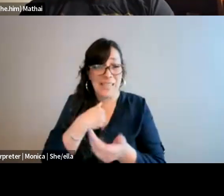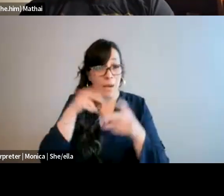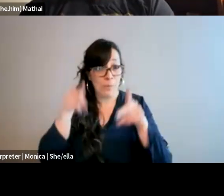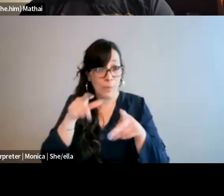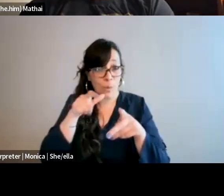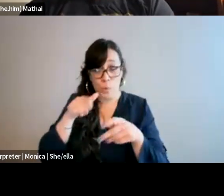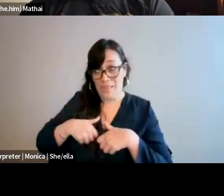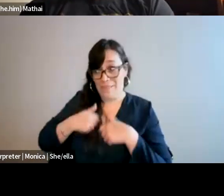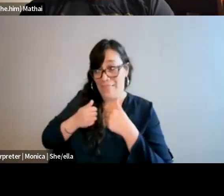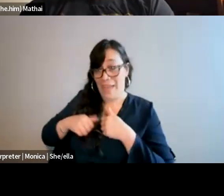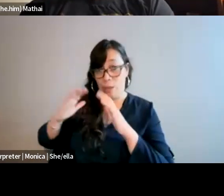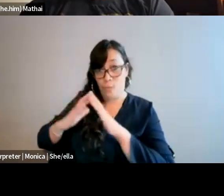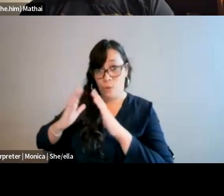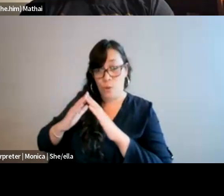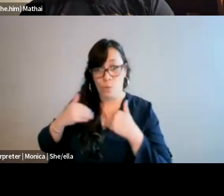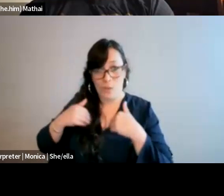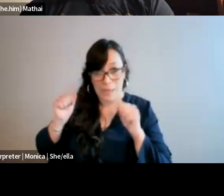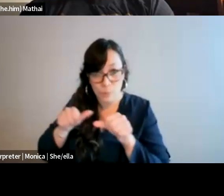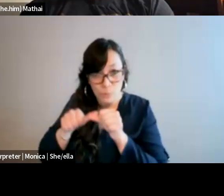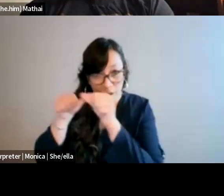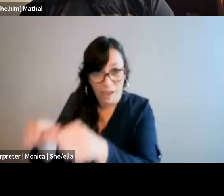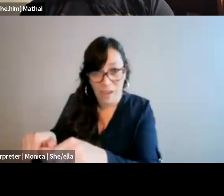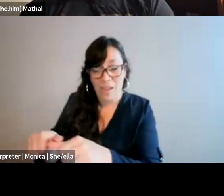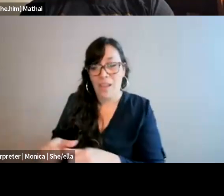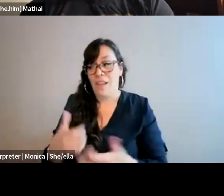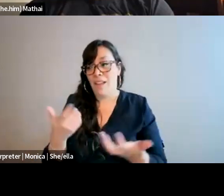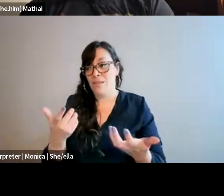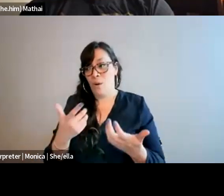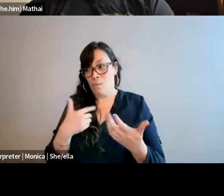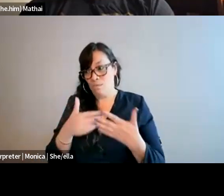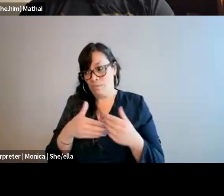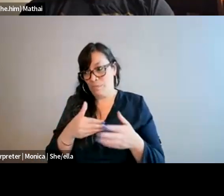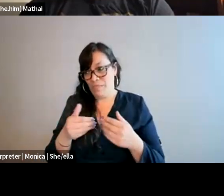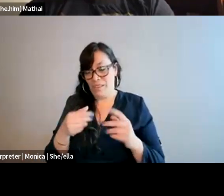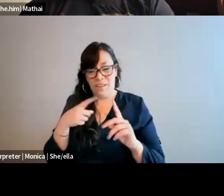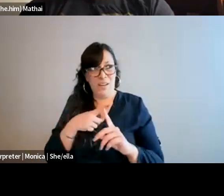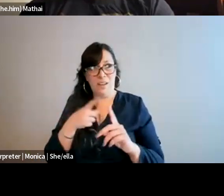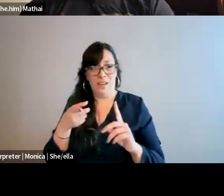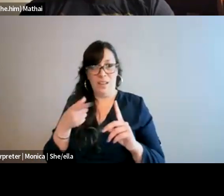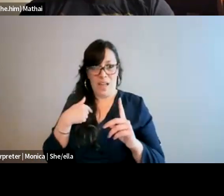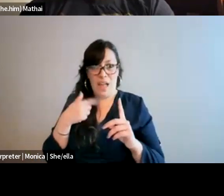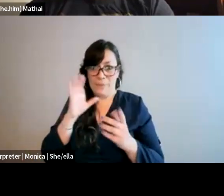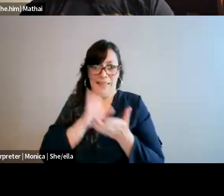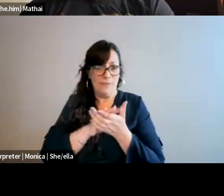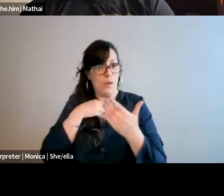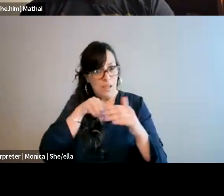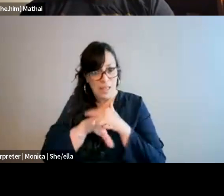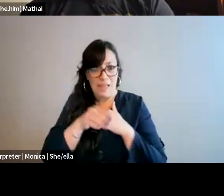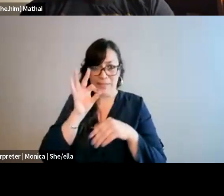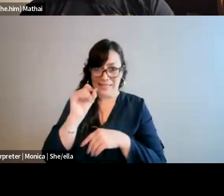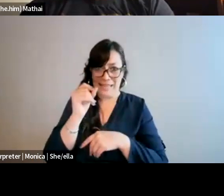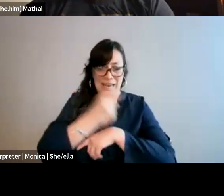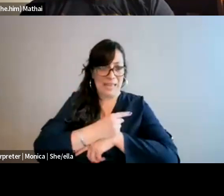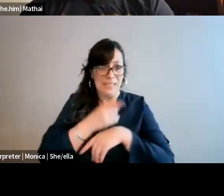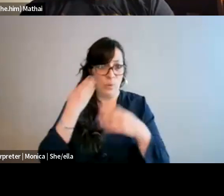that community will be able to stay there, right? So even if you say, okay, I believe you, I'm going to enter this, after day 90, it's a